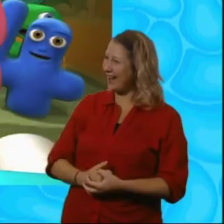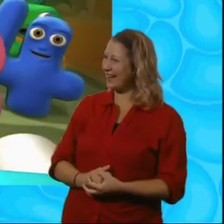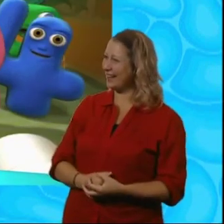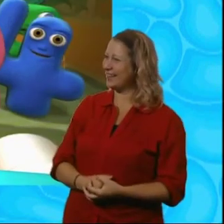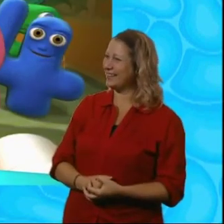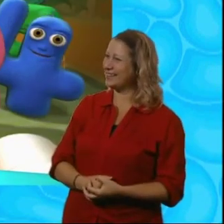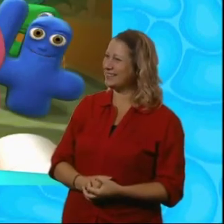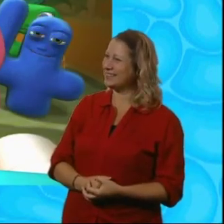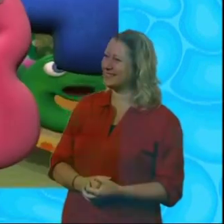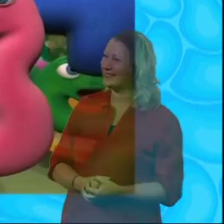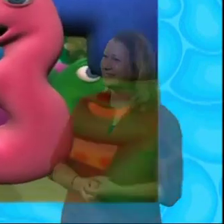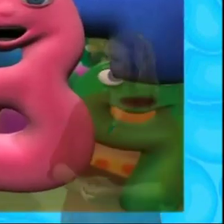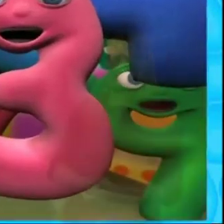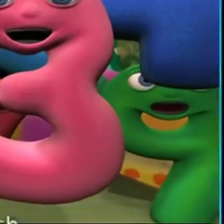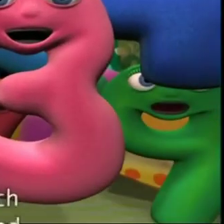Hooray!